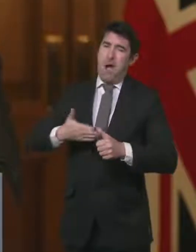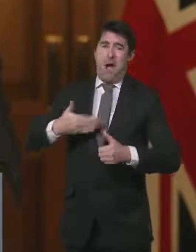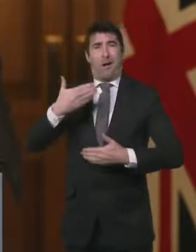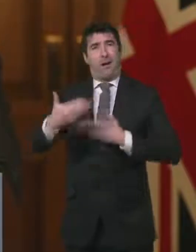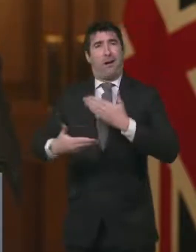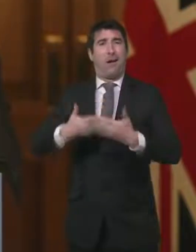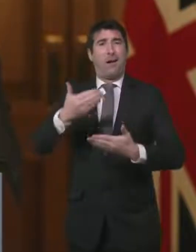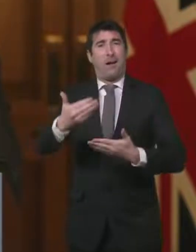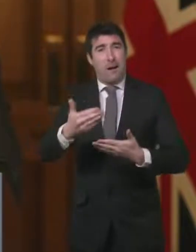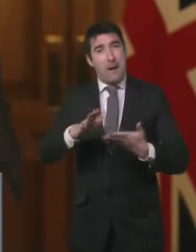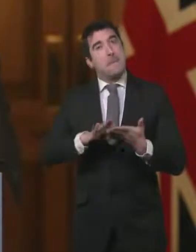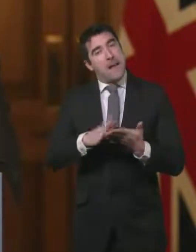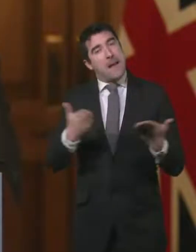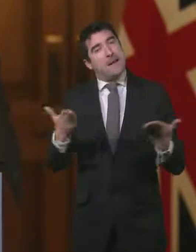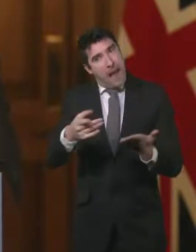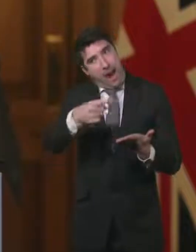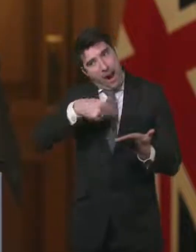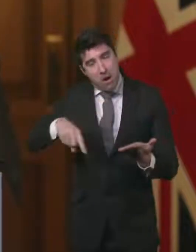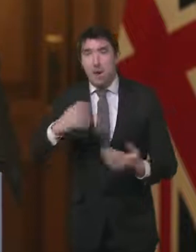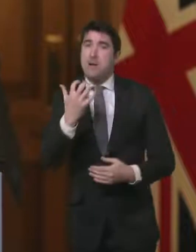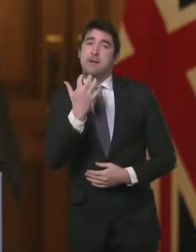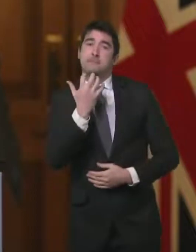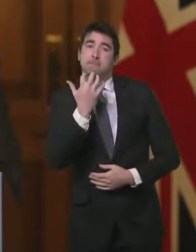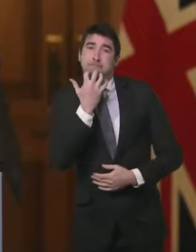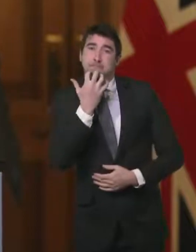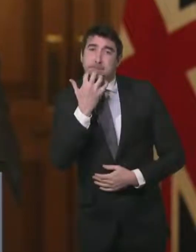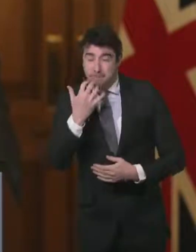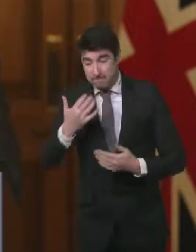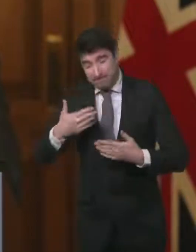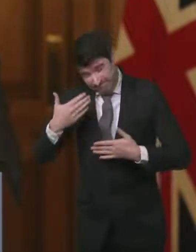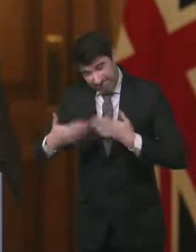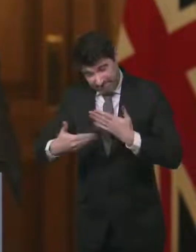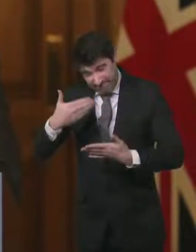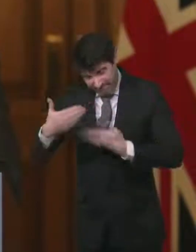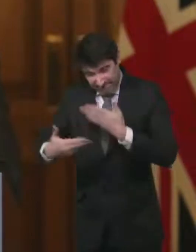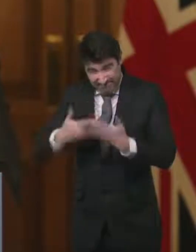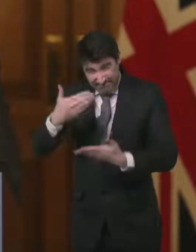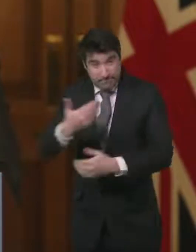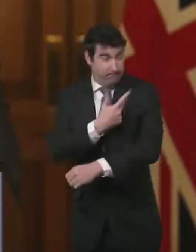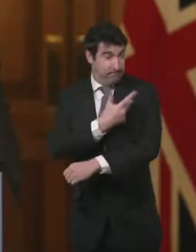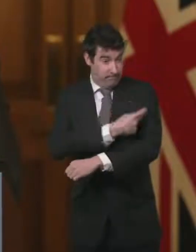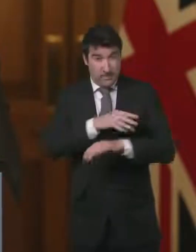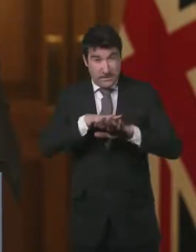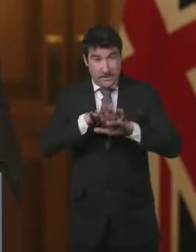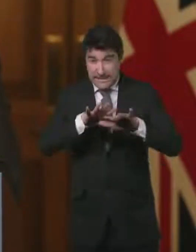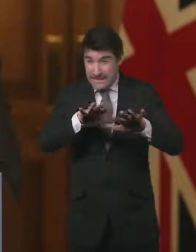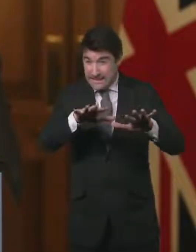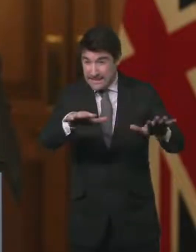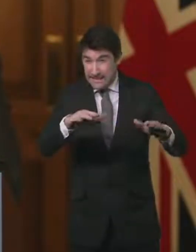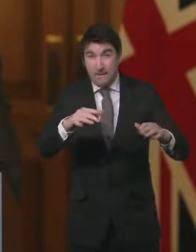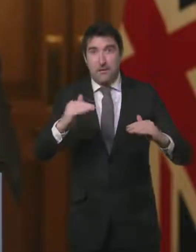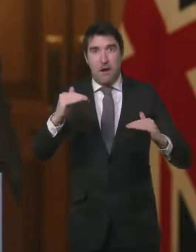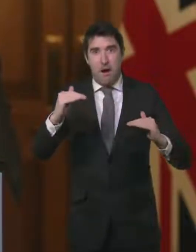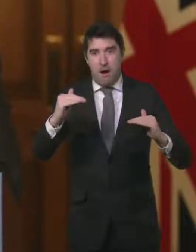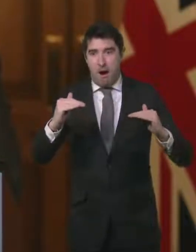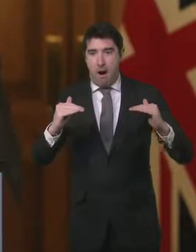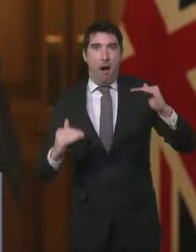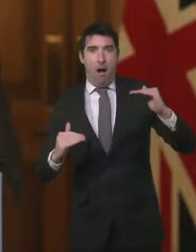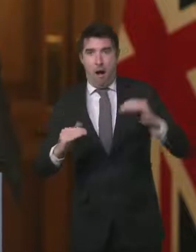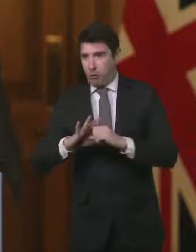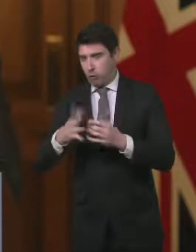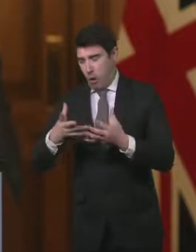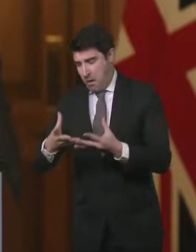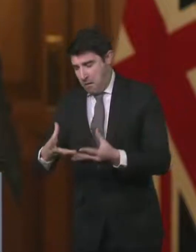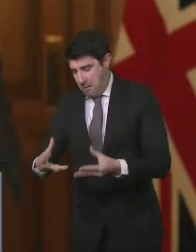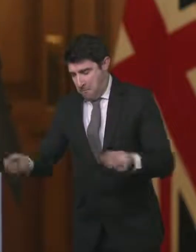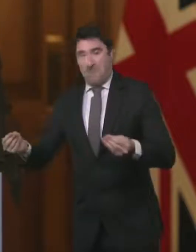slide and we the won't be able to future in see this the entrance country. of the tunnel until we dig for our way now, out again. Let's redouble our efforts. Let's follow the rules, protect